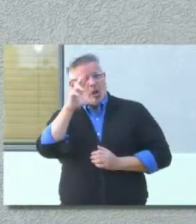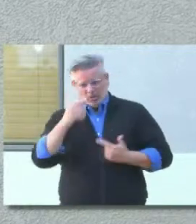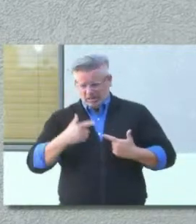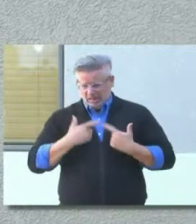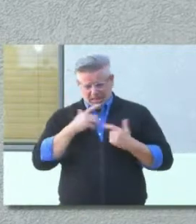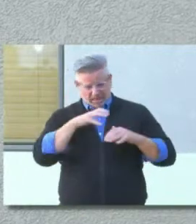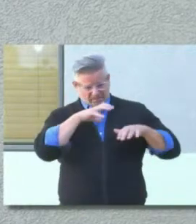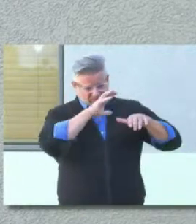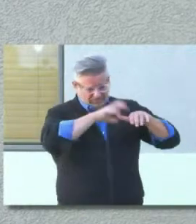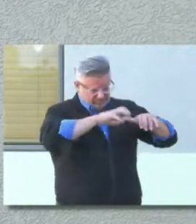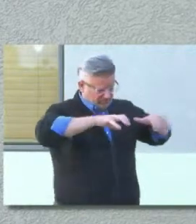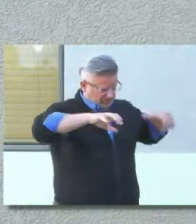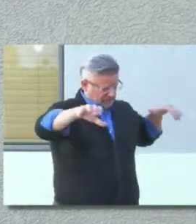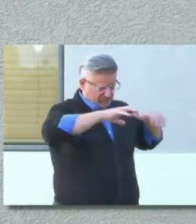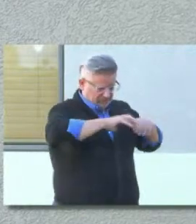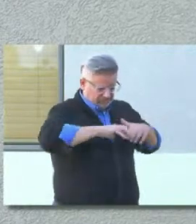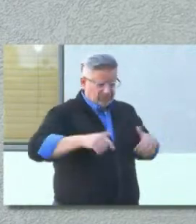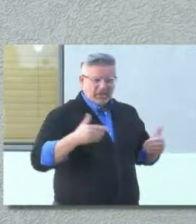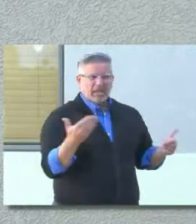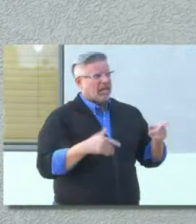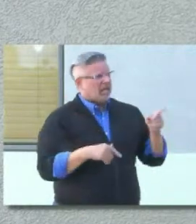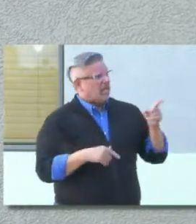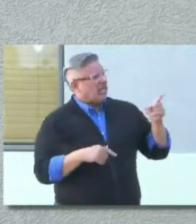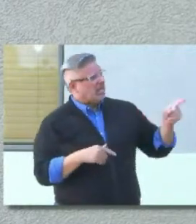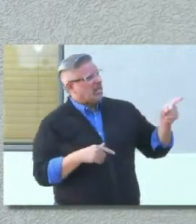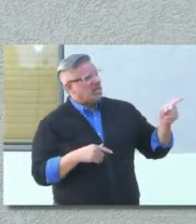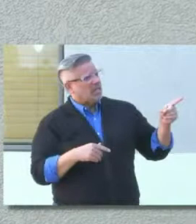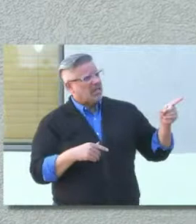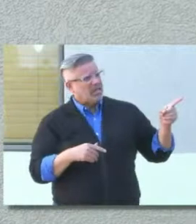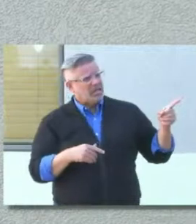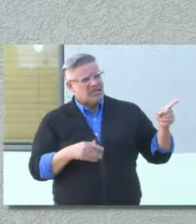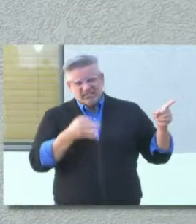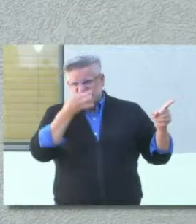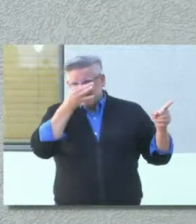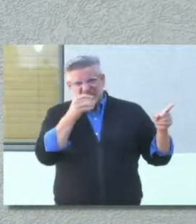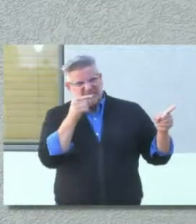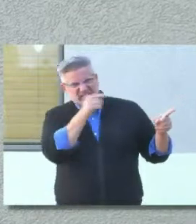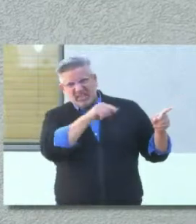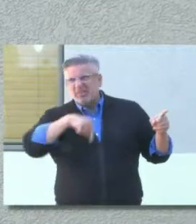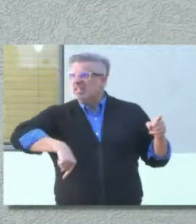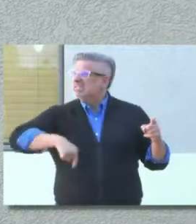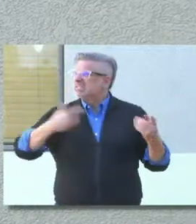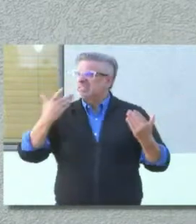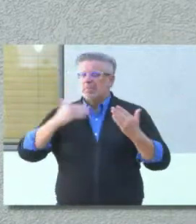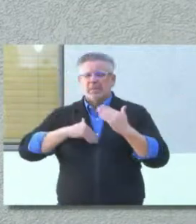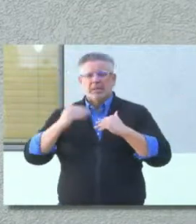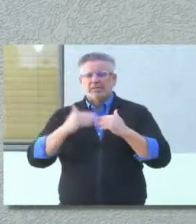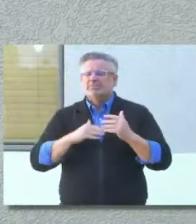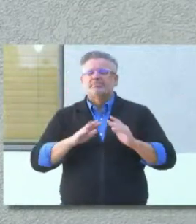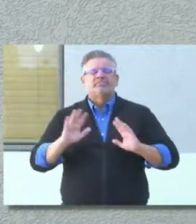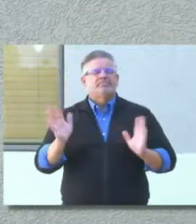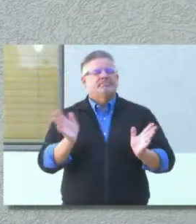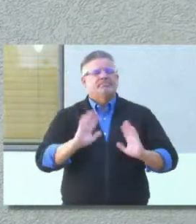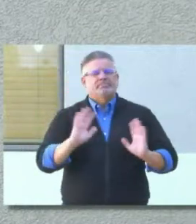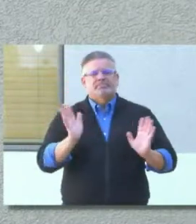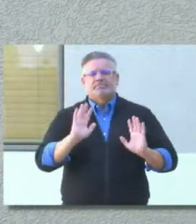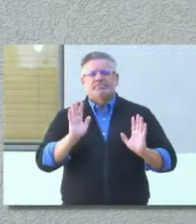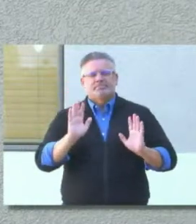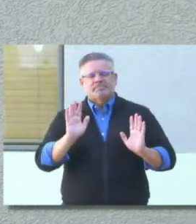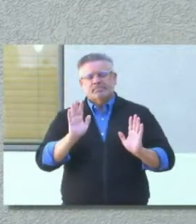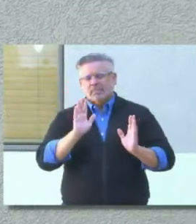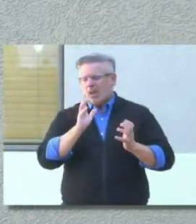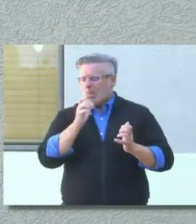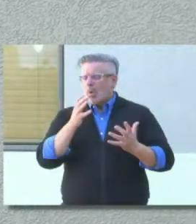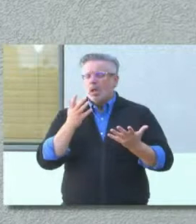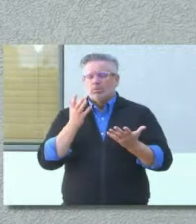on the sidewalk right here, right outside this facility. That's no longer the case. And I want to